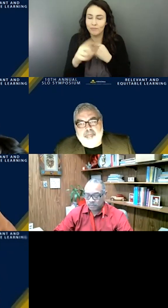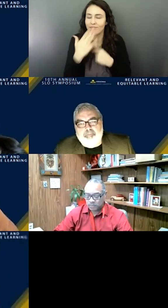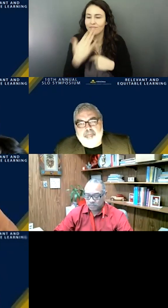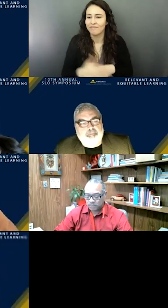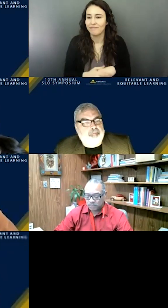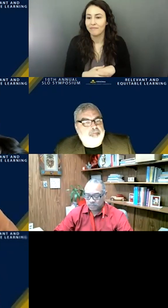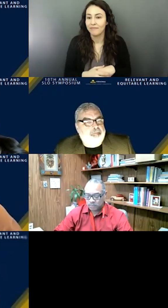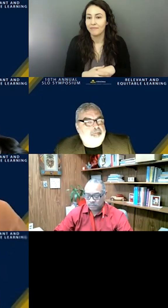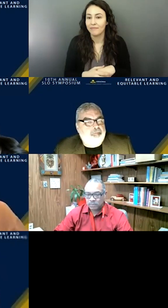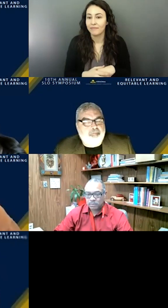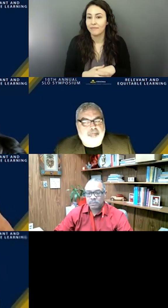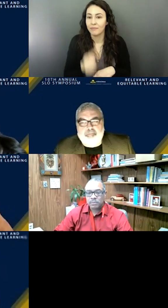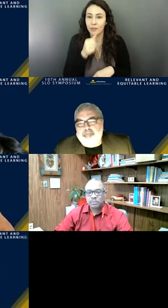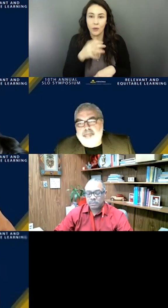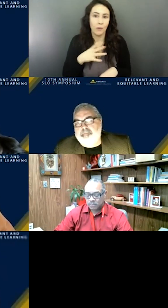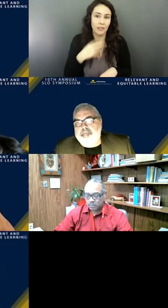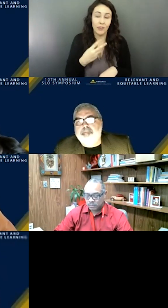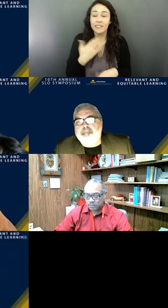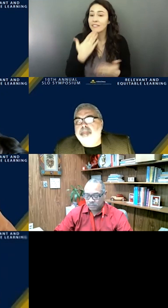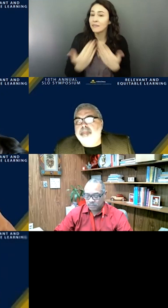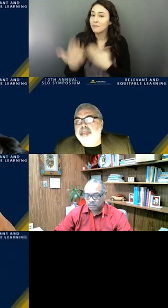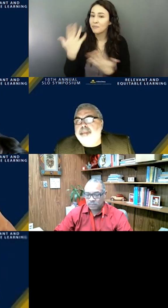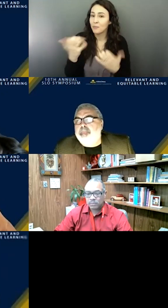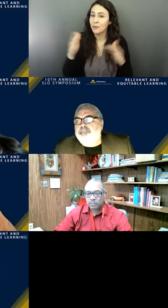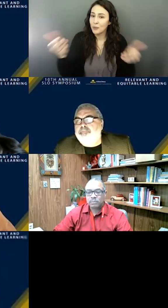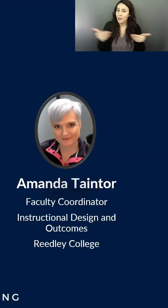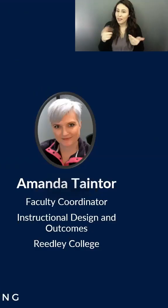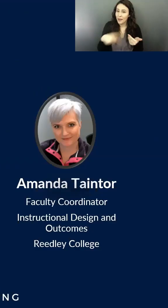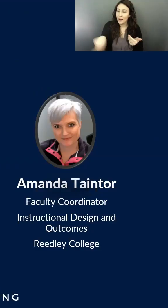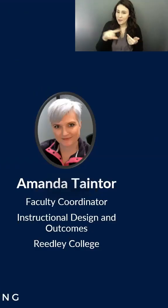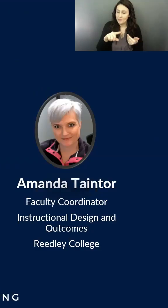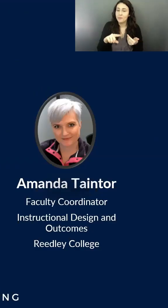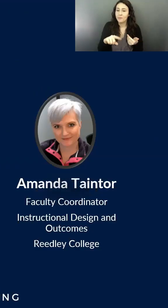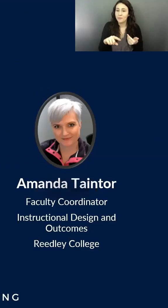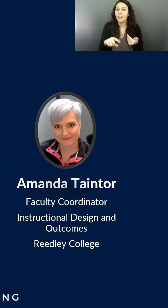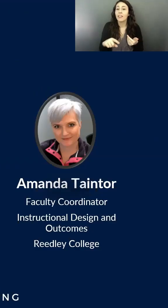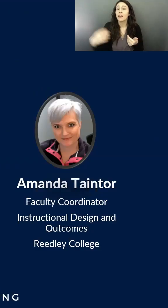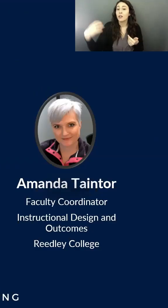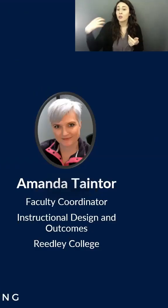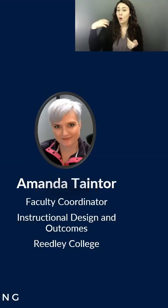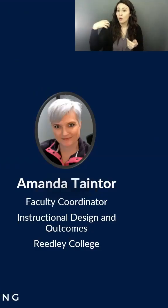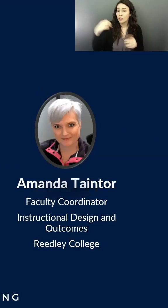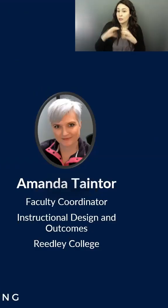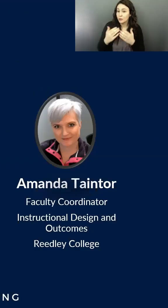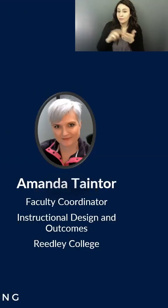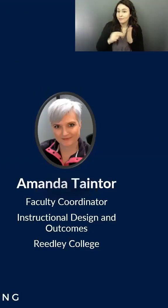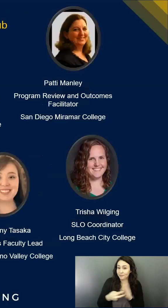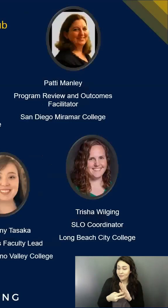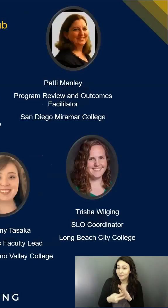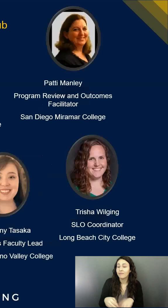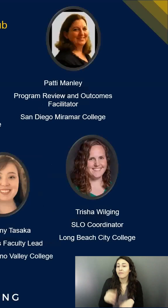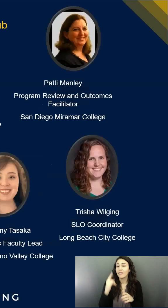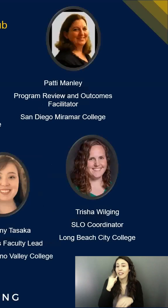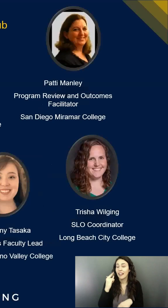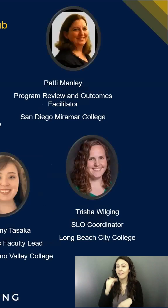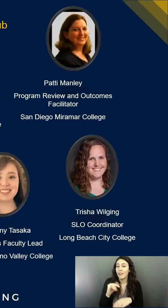Good morning. I wanted to welcome everybody on behalf of the Coaches Group. If you don't know, Coaches is the California Outcome and Assessment